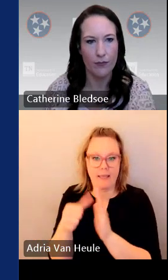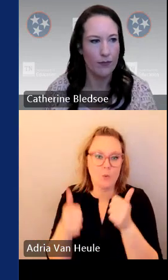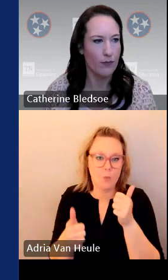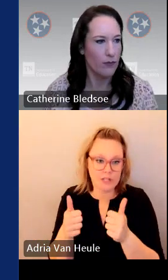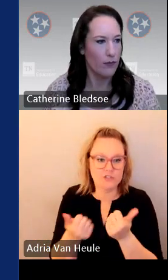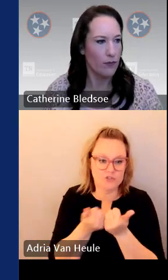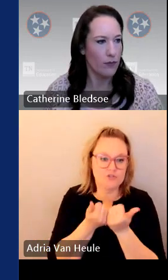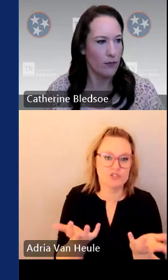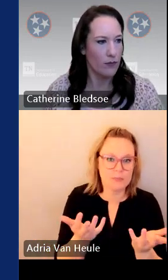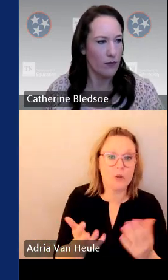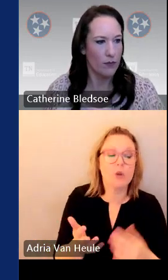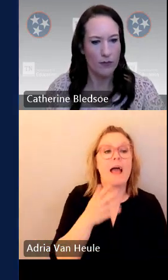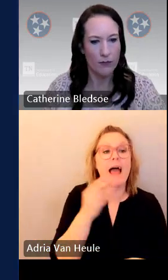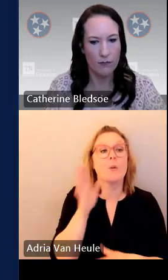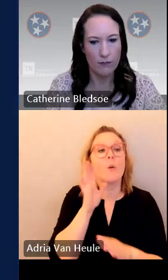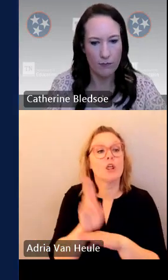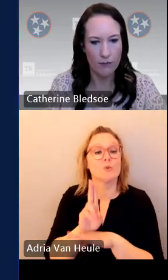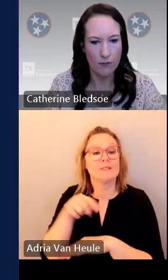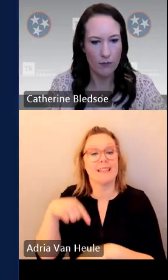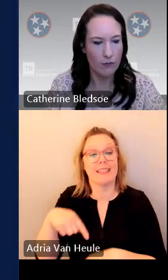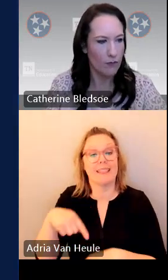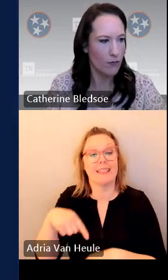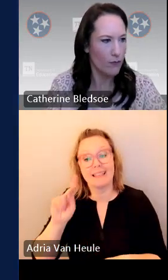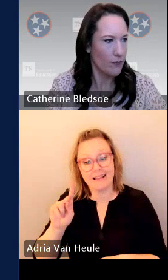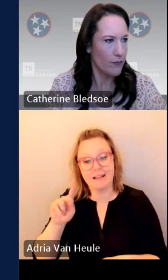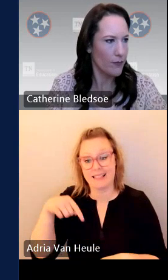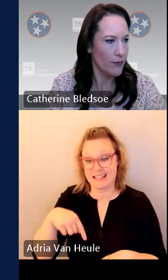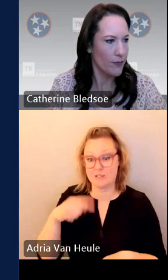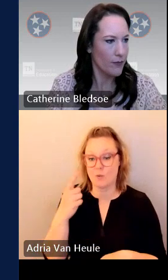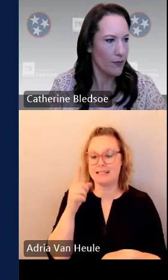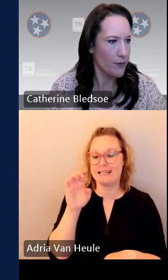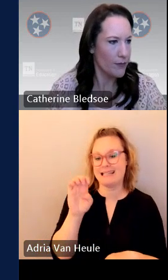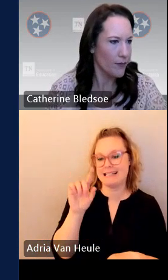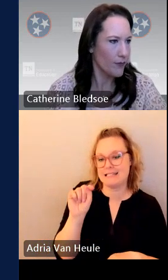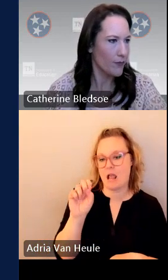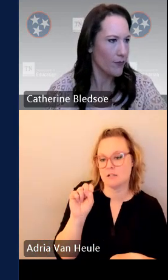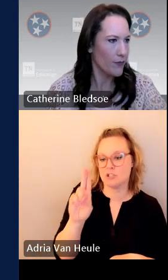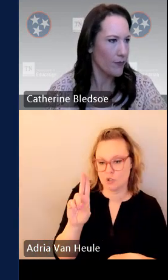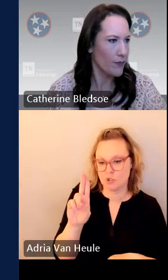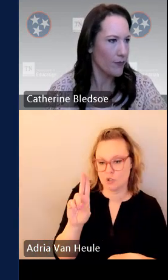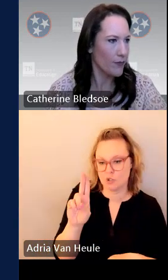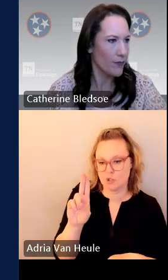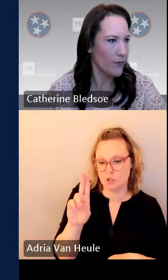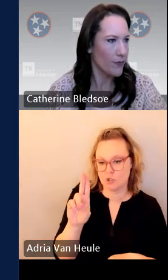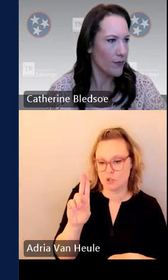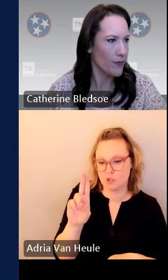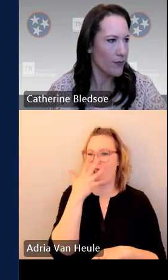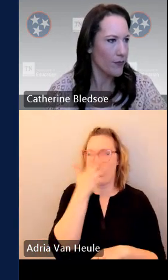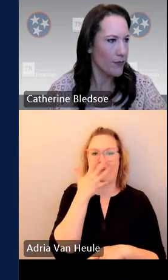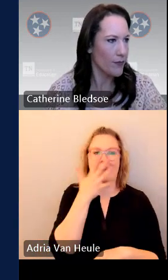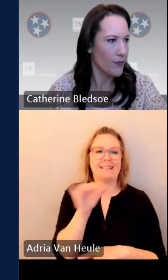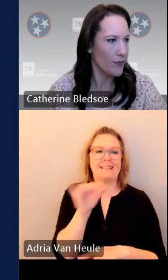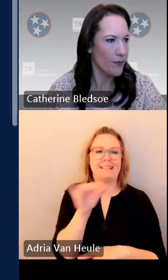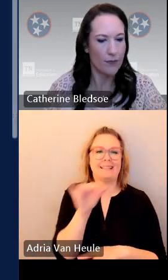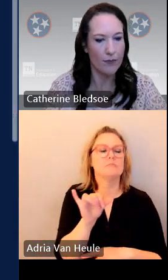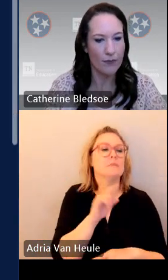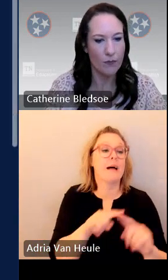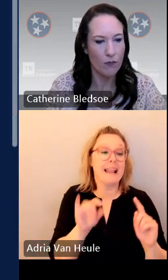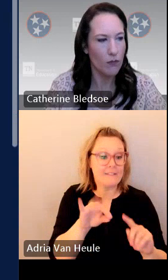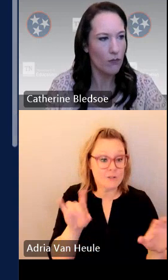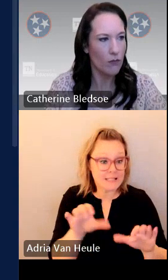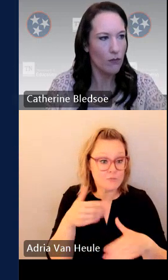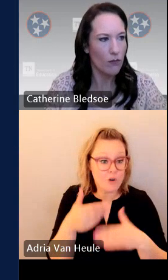on the link, we'll just use this one. This is ETSU's link, but they do look identical. Then it should look familiar. Again, if you've done this process, it's the same